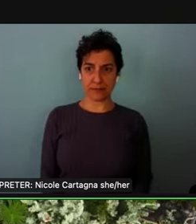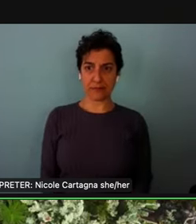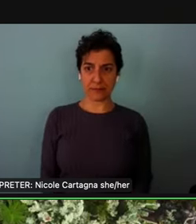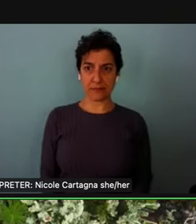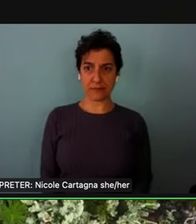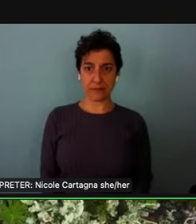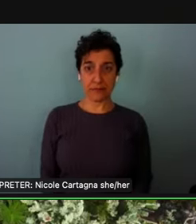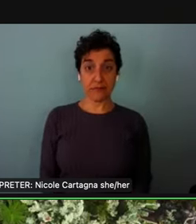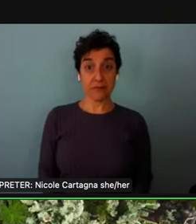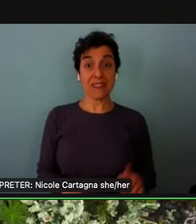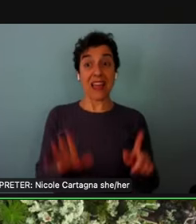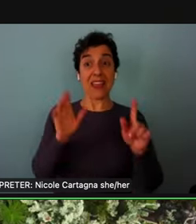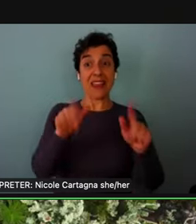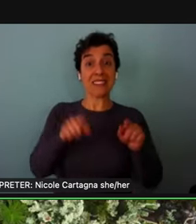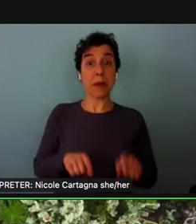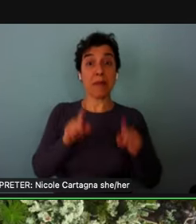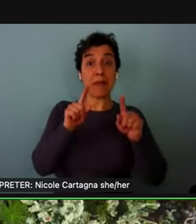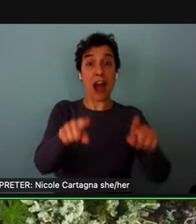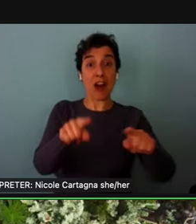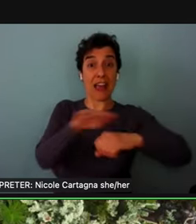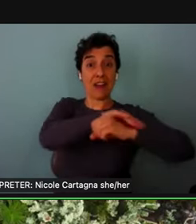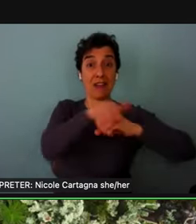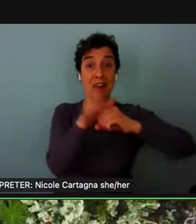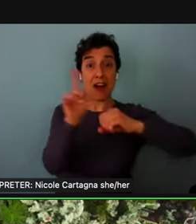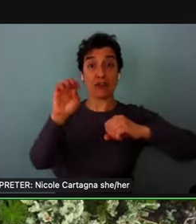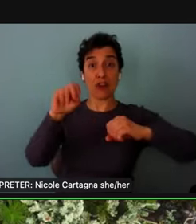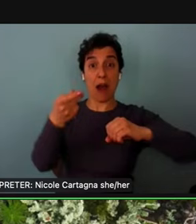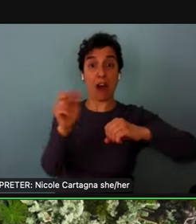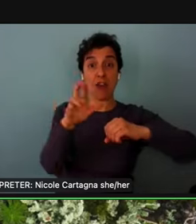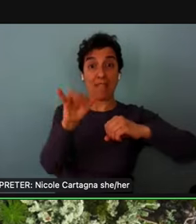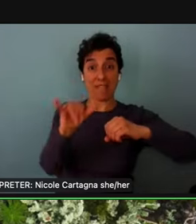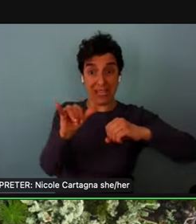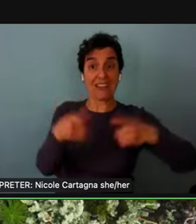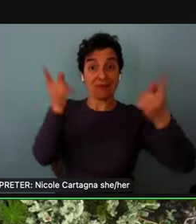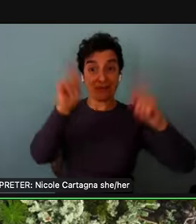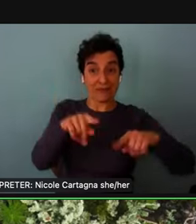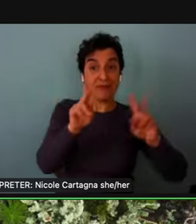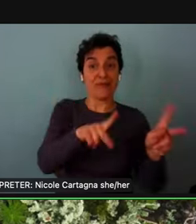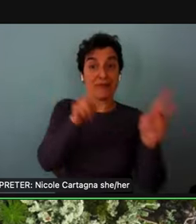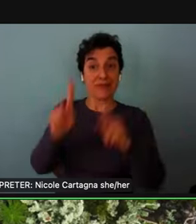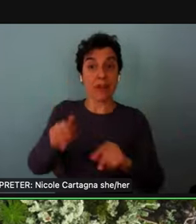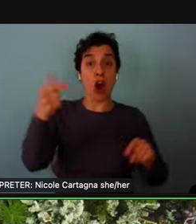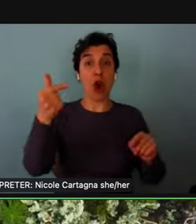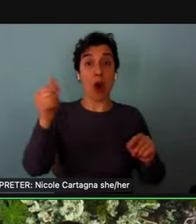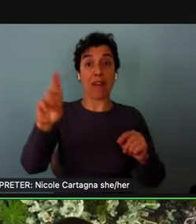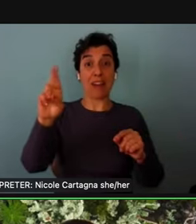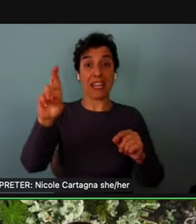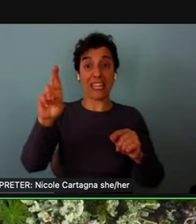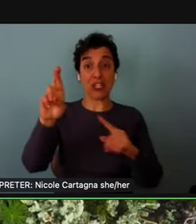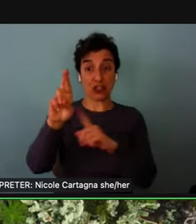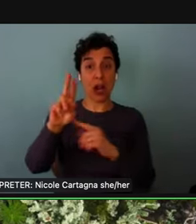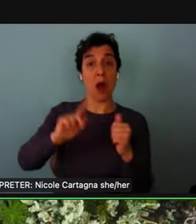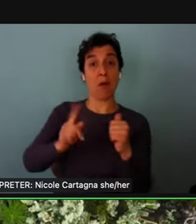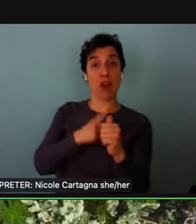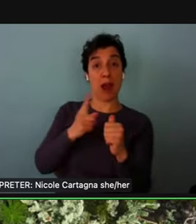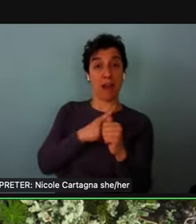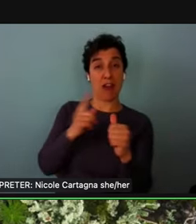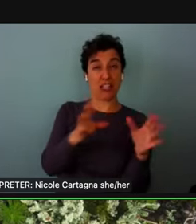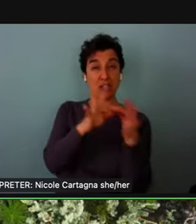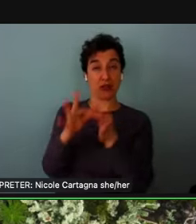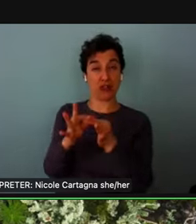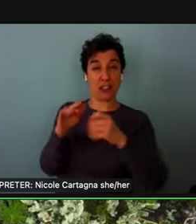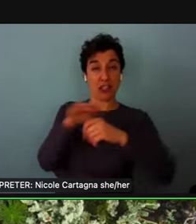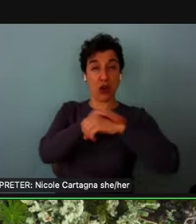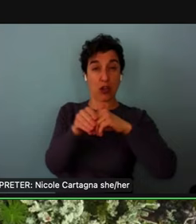This parallel topography is consistent with Goldman-Rakish's idea about the primate association cortex. So in her